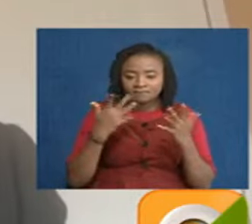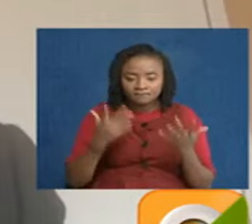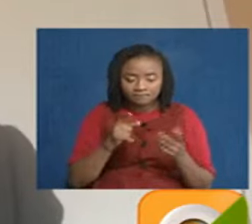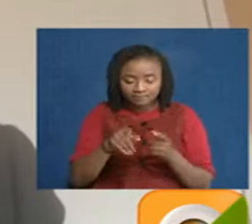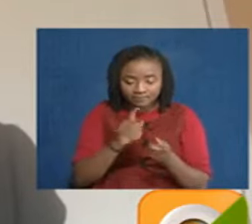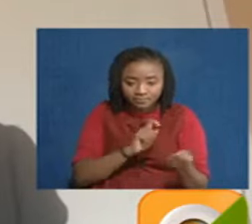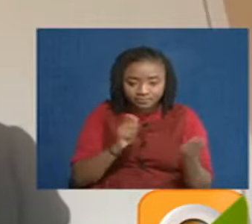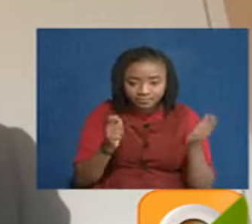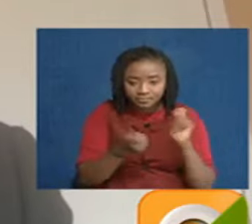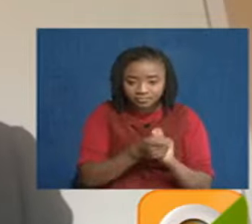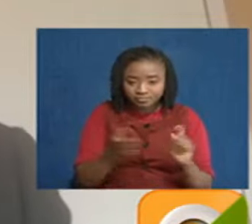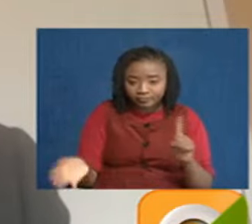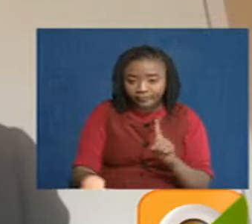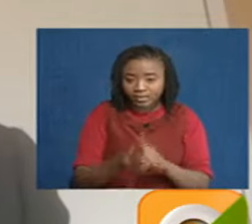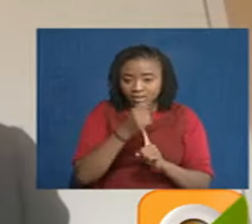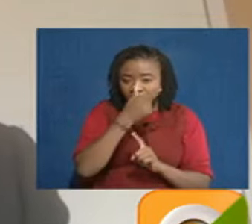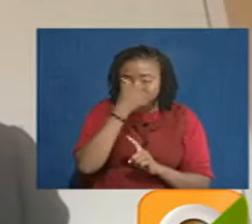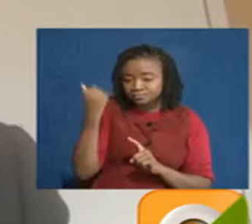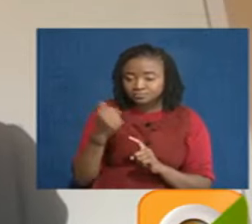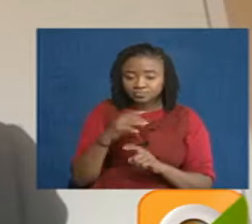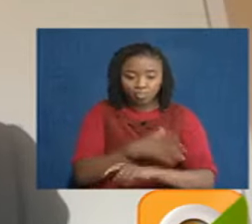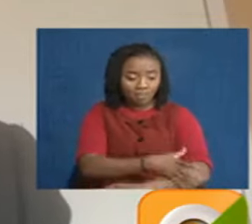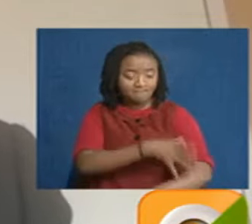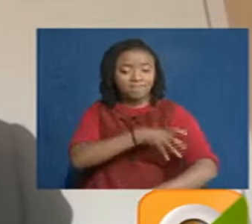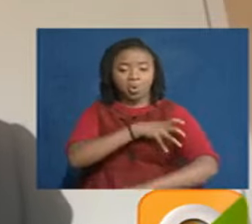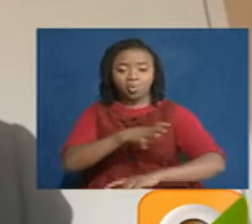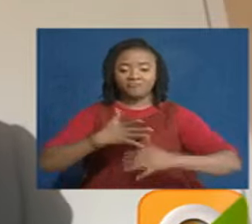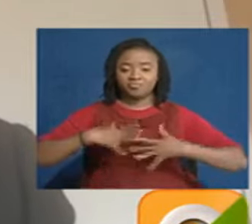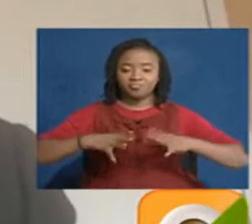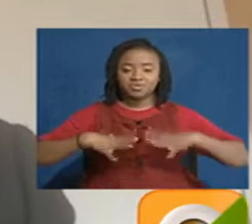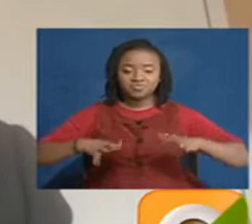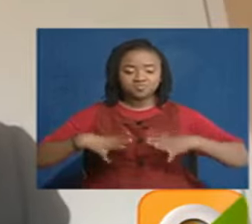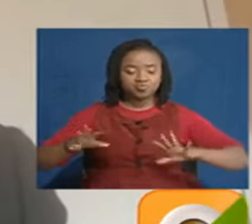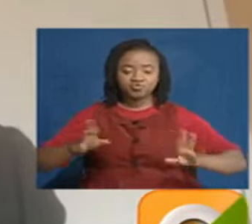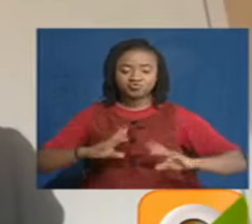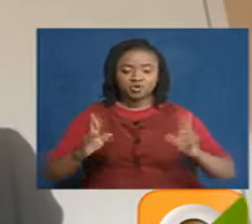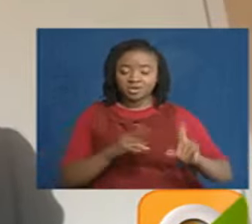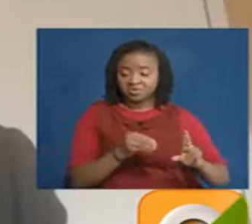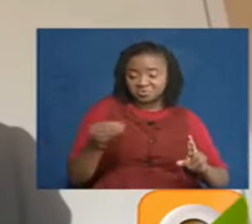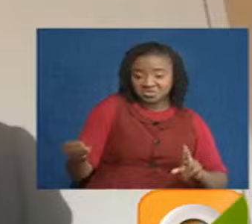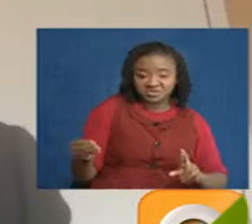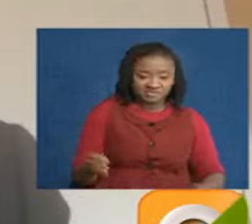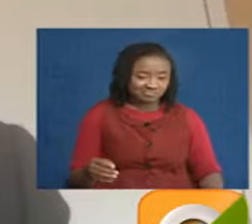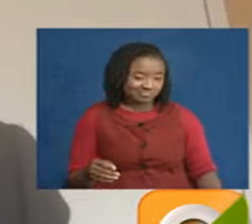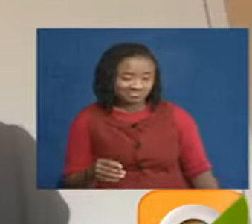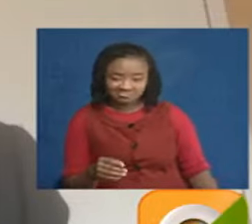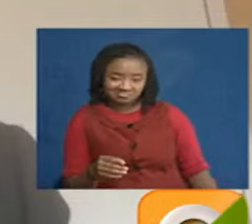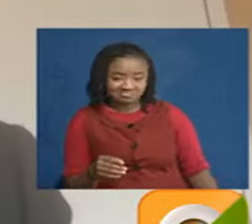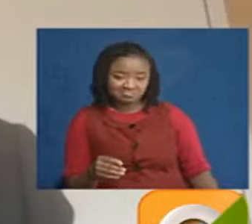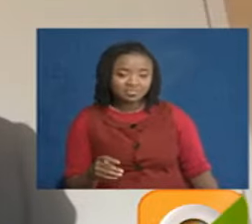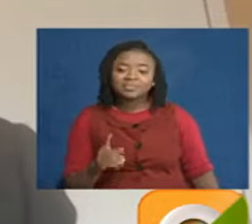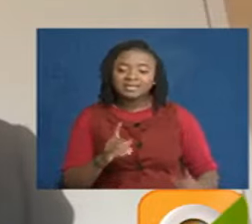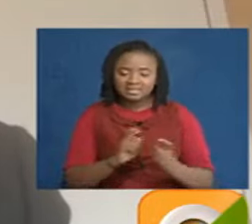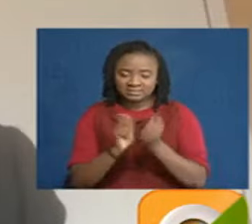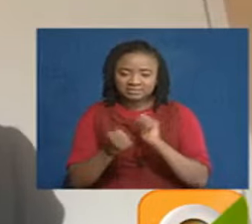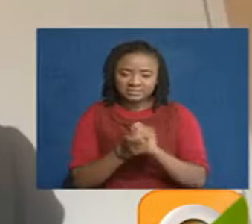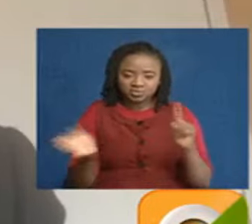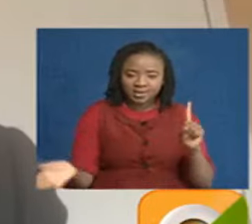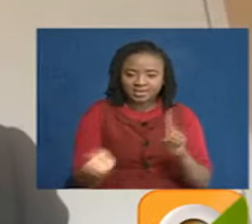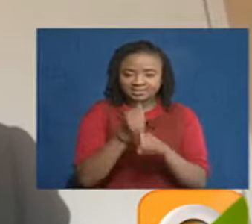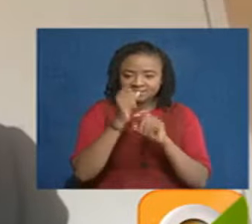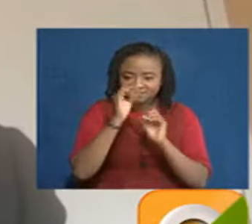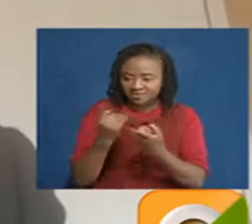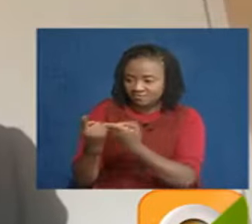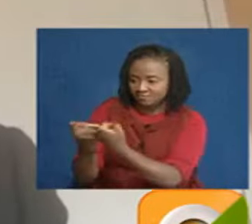come because the powerful are ready to give them. They're going to come because the rest